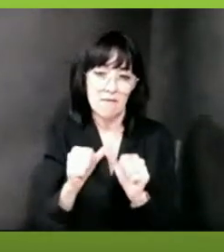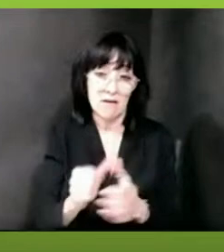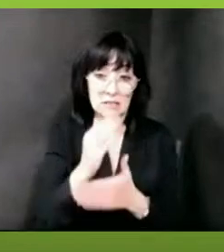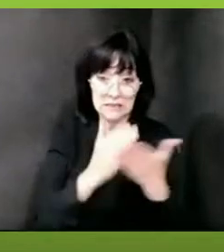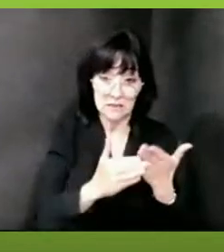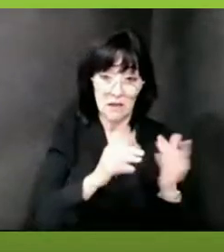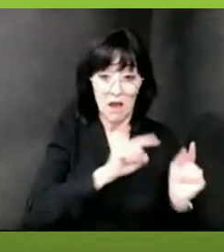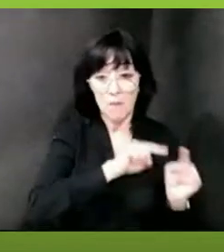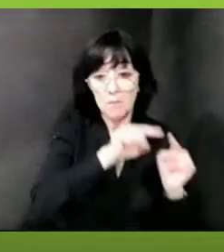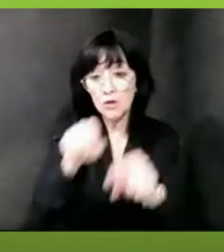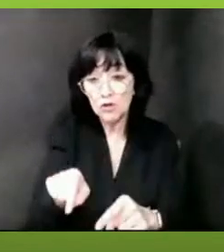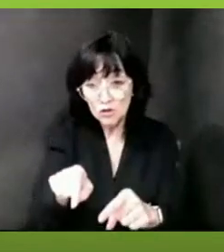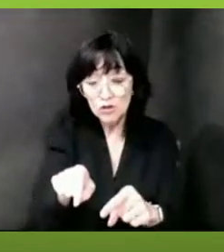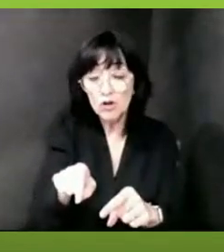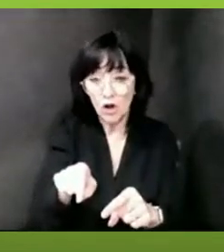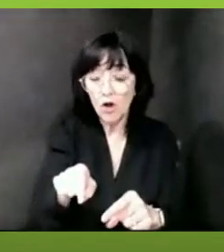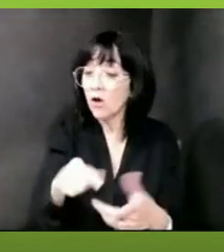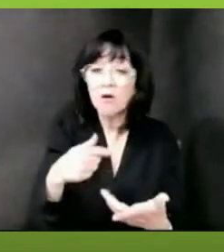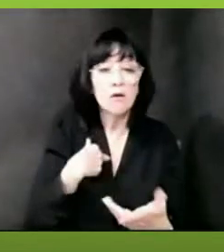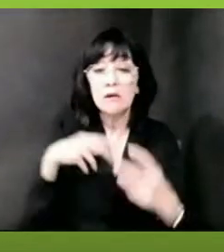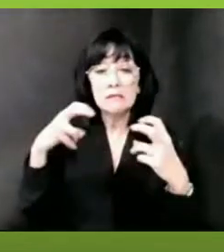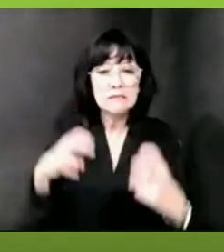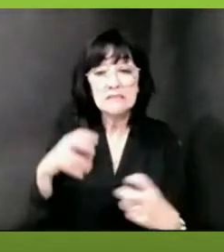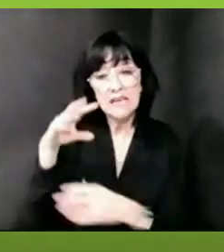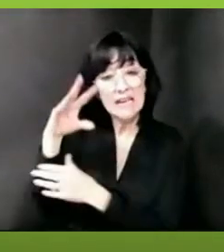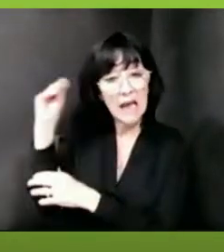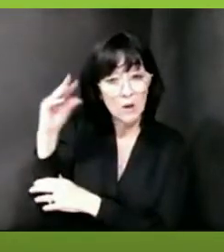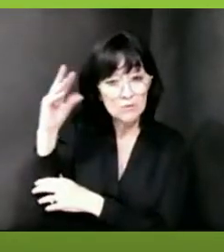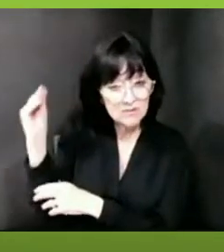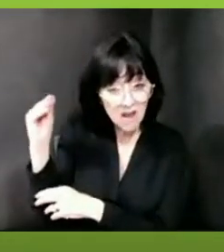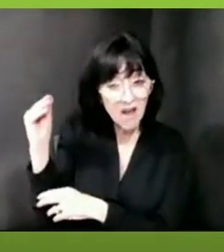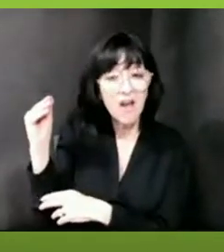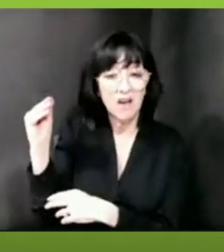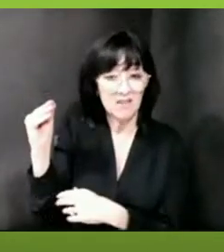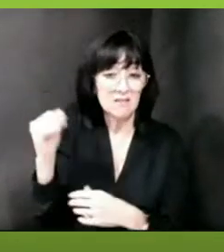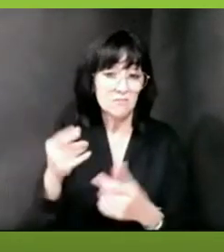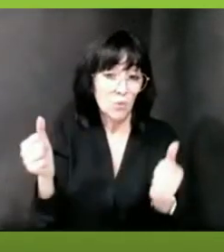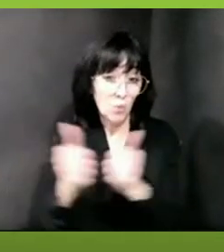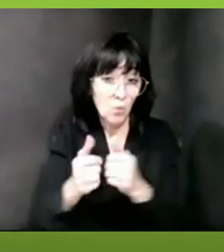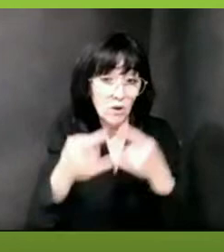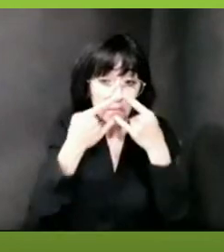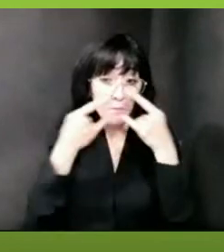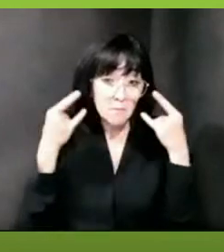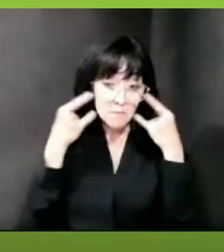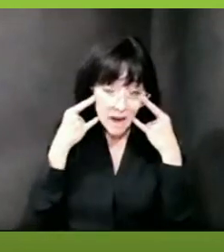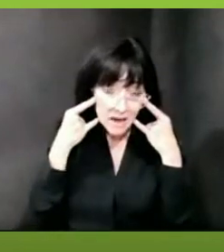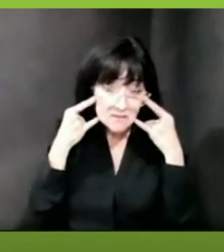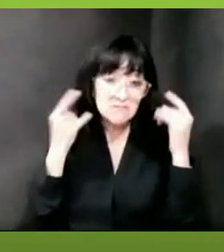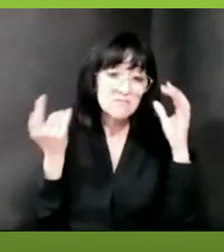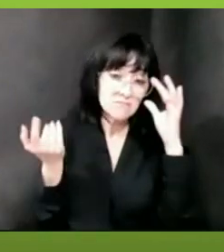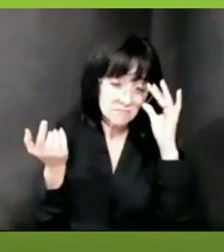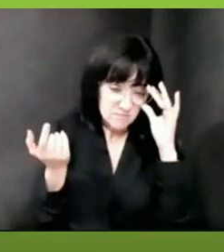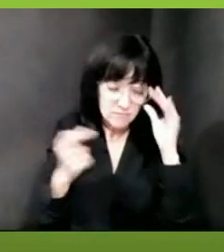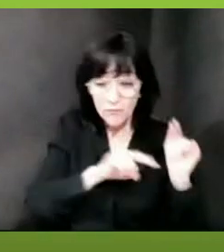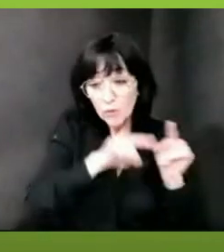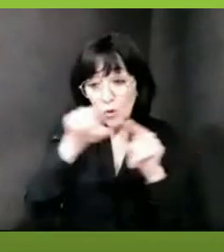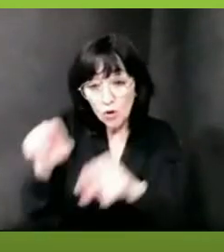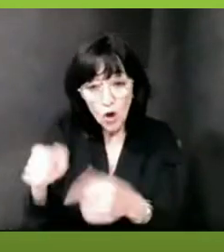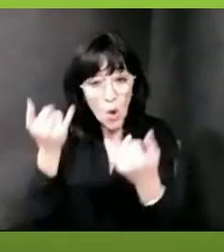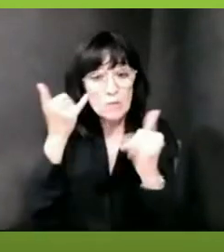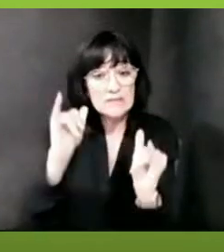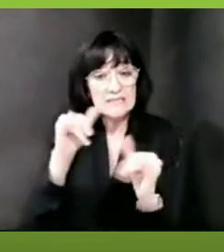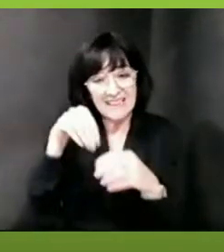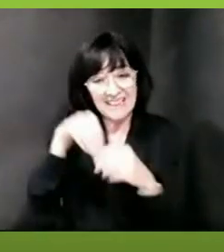just sit in the yard, maintaining our distance with our masks on, it gets them out of the house, but it